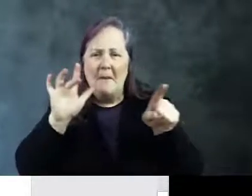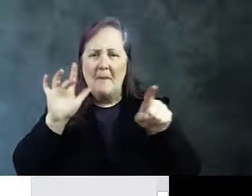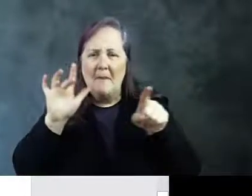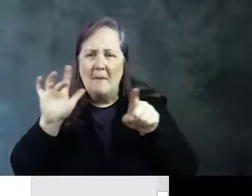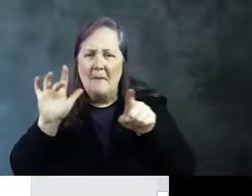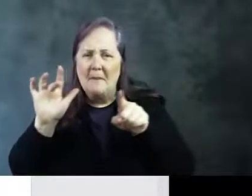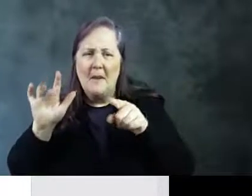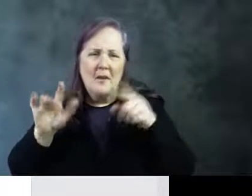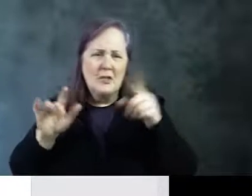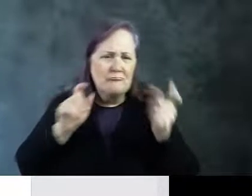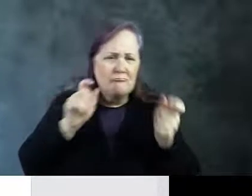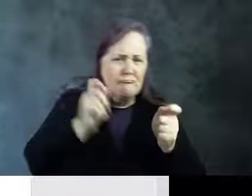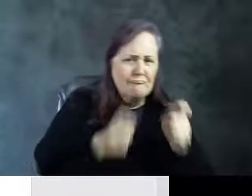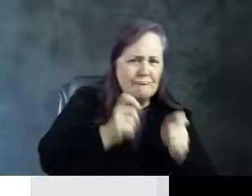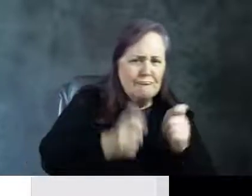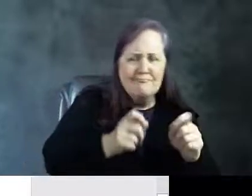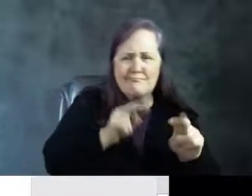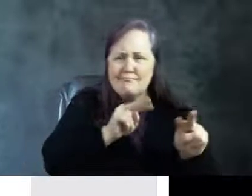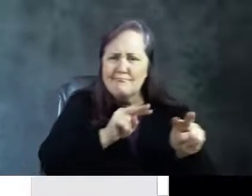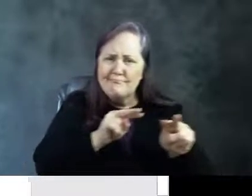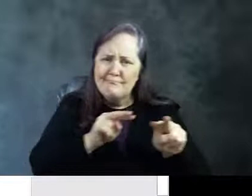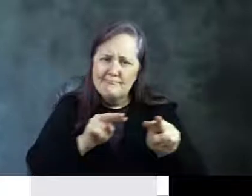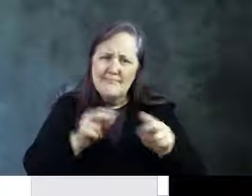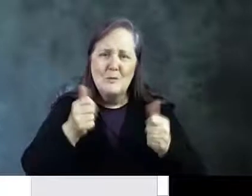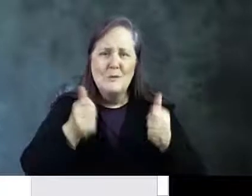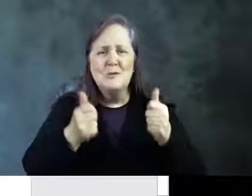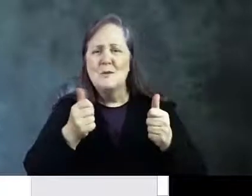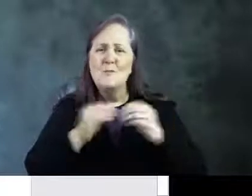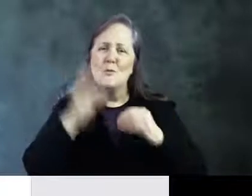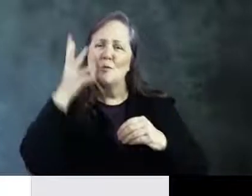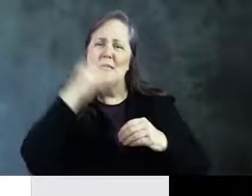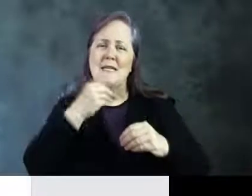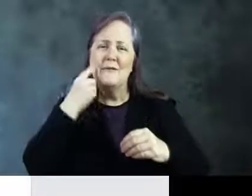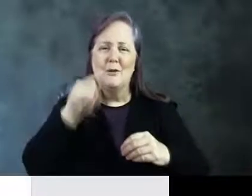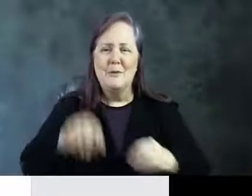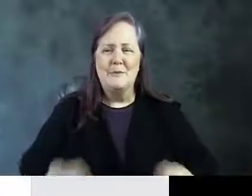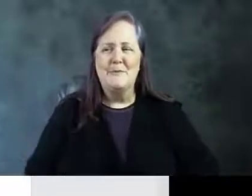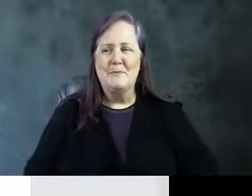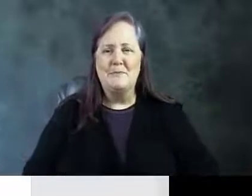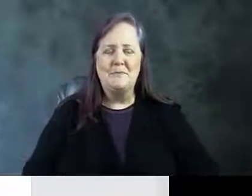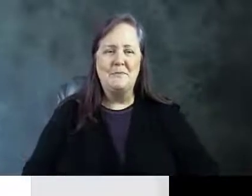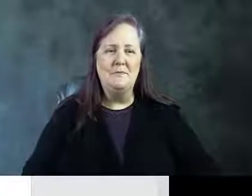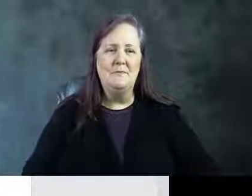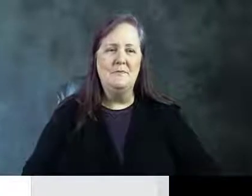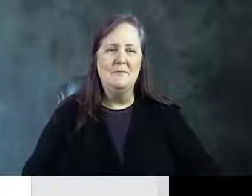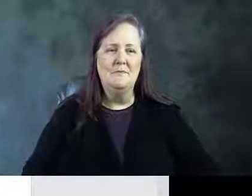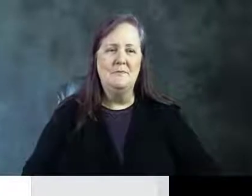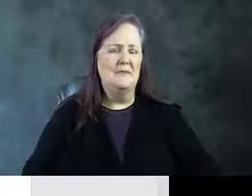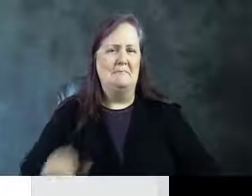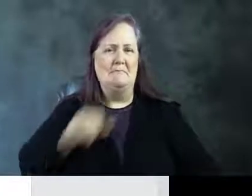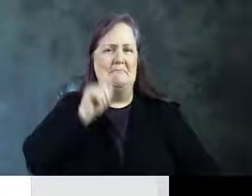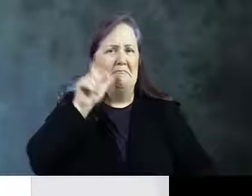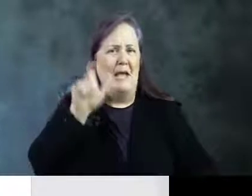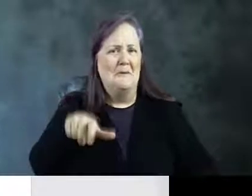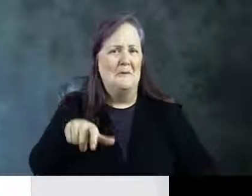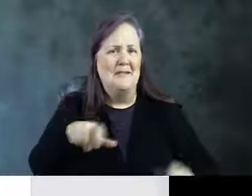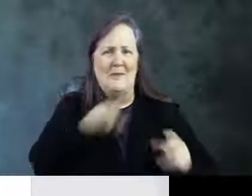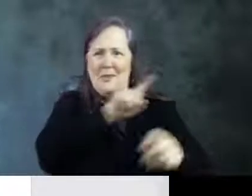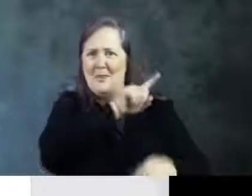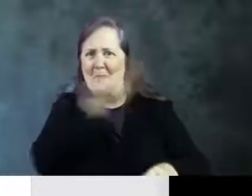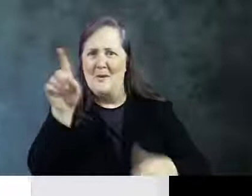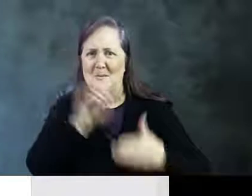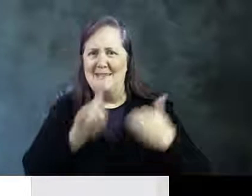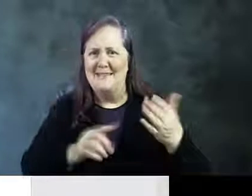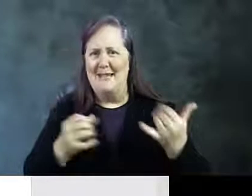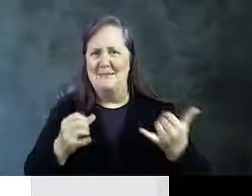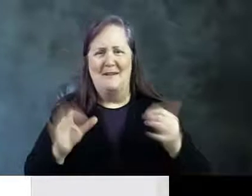like that'll make your document more pretty for you. I'm going to undo that though. I don't need any of those designs on my document right